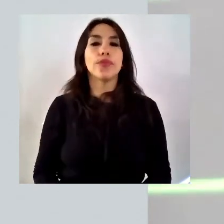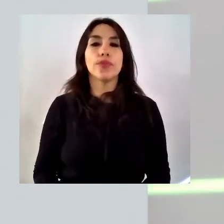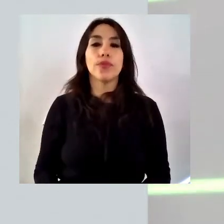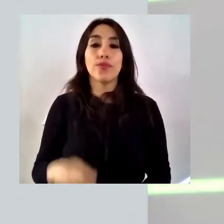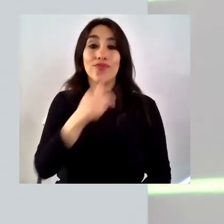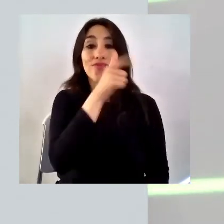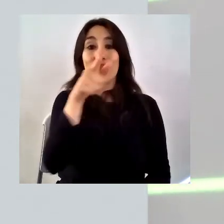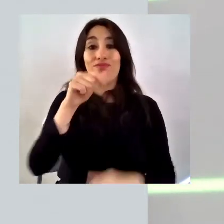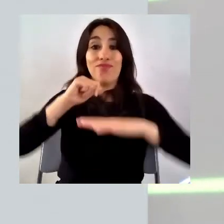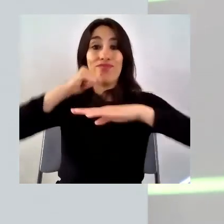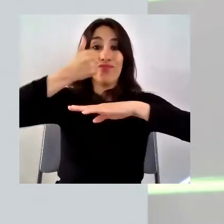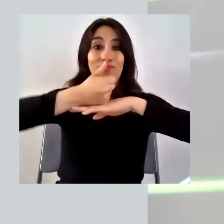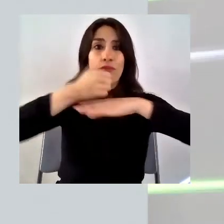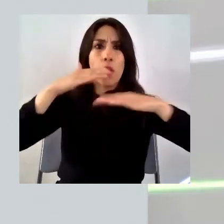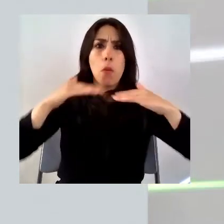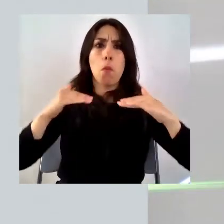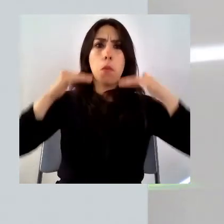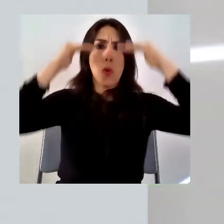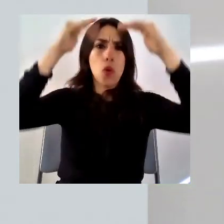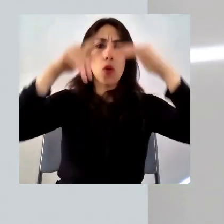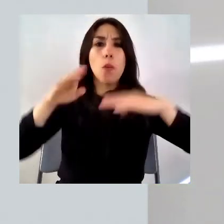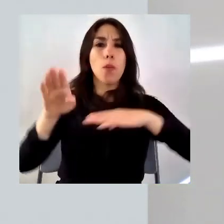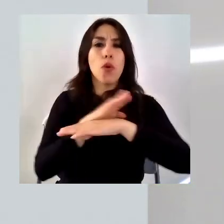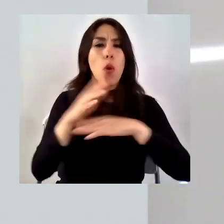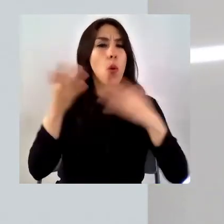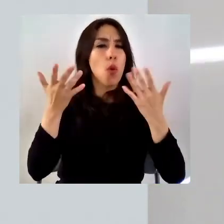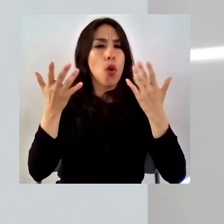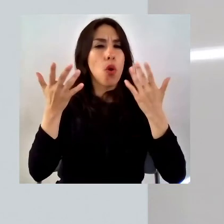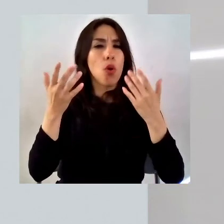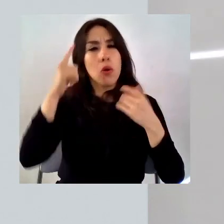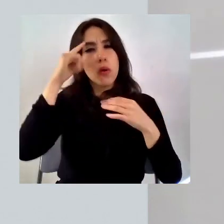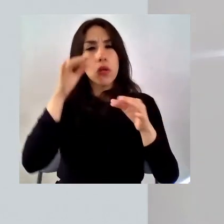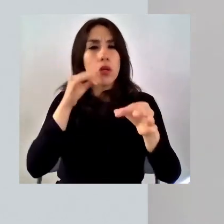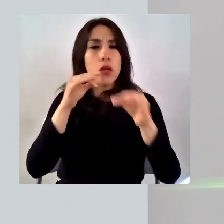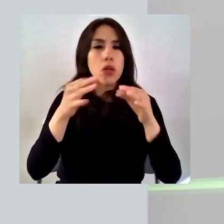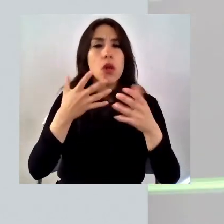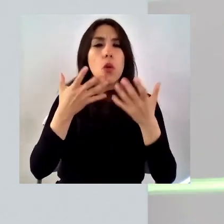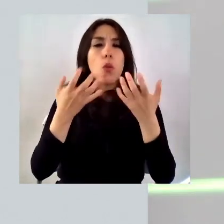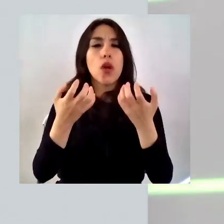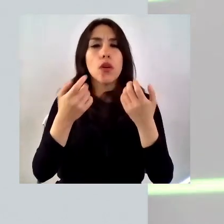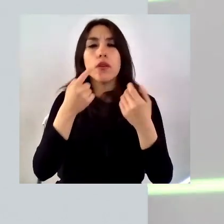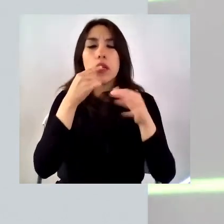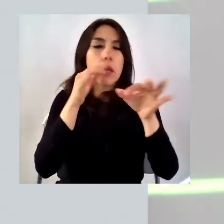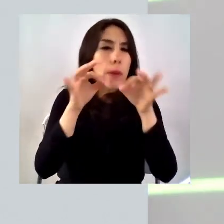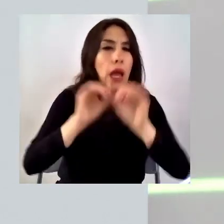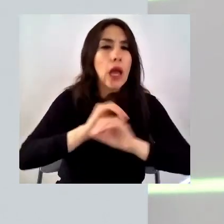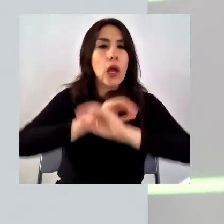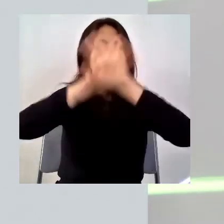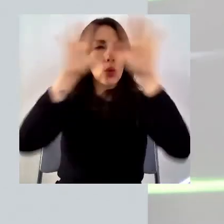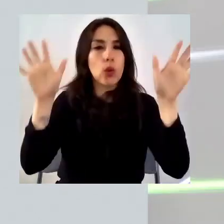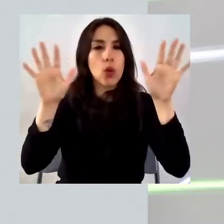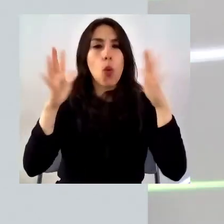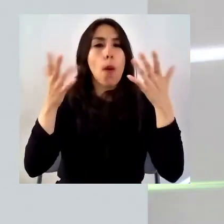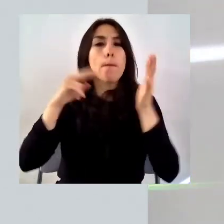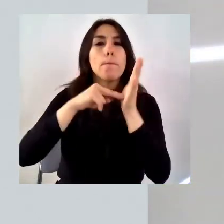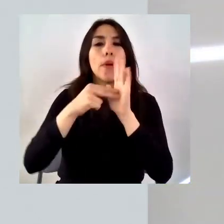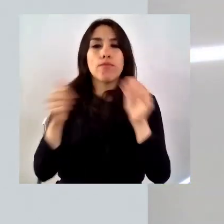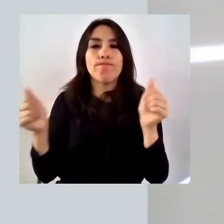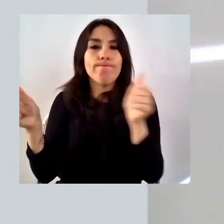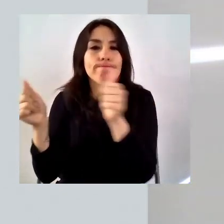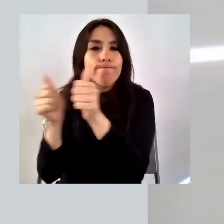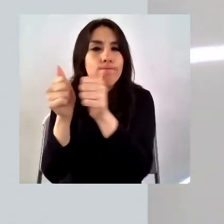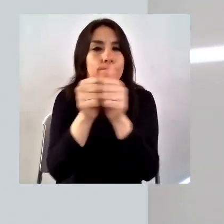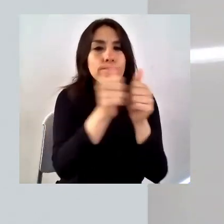like to ask you, what advice would you give to the well-meaning business leader who wants to persuade